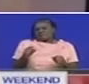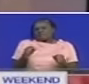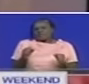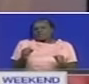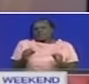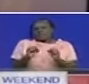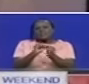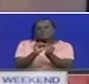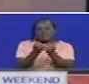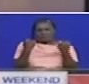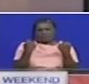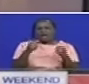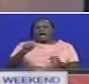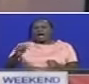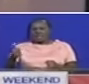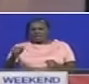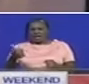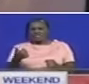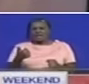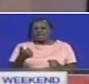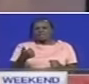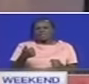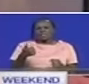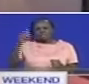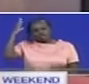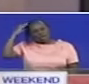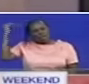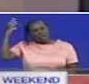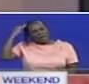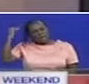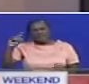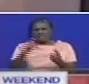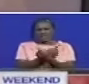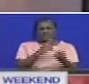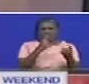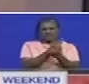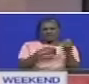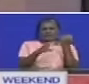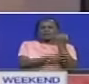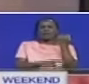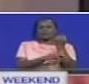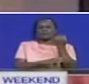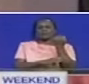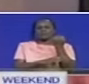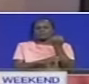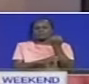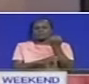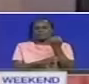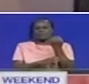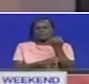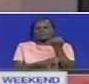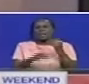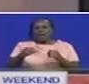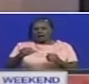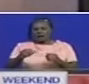And others are in Somare. Others are in Sesi, others are in lower part of even Helu.